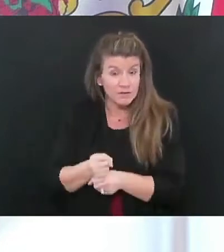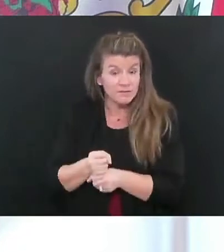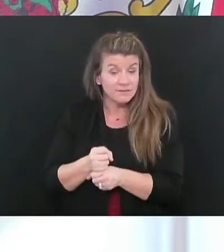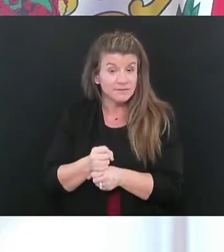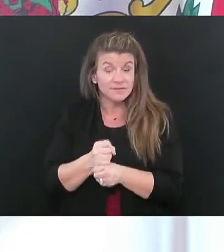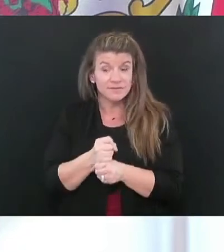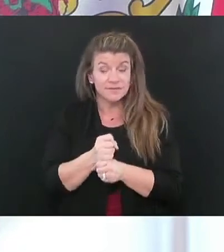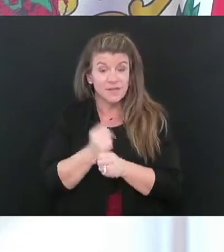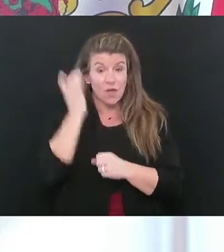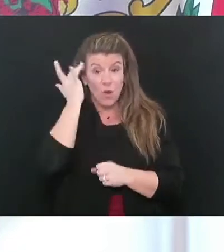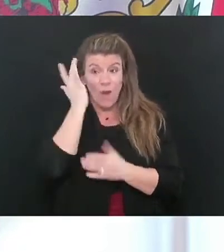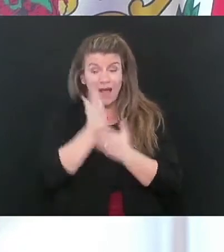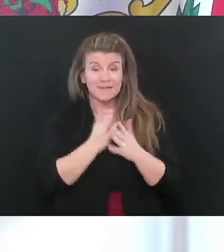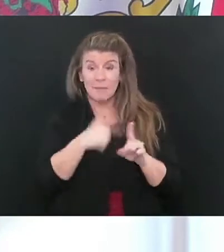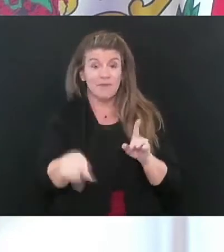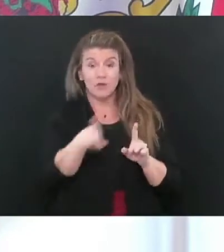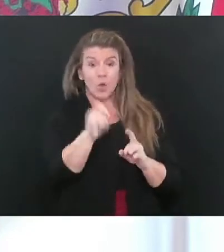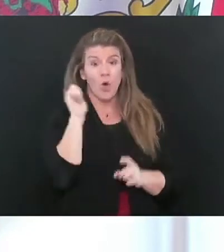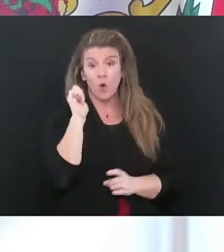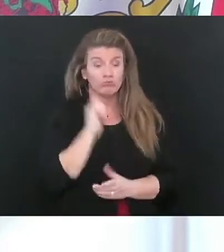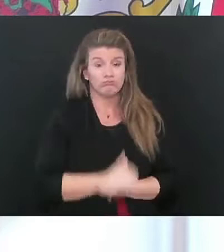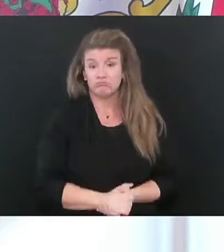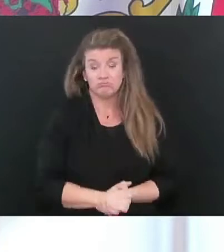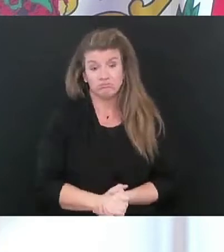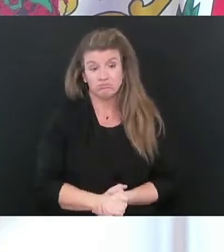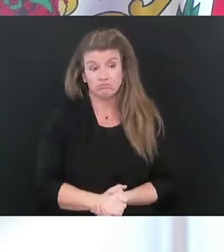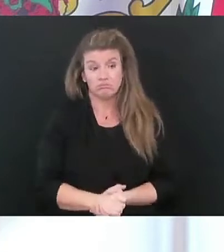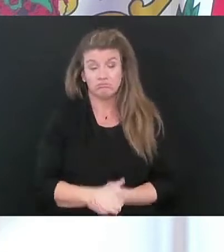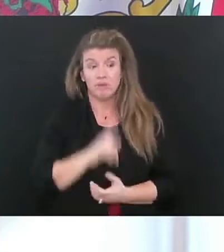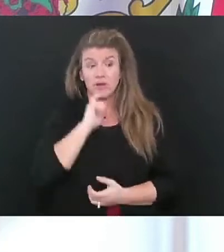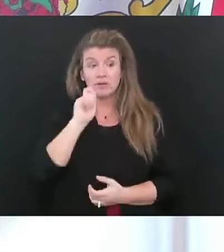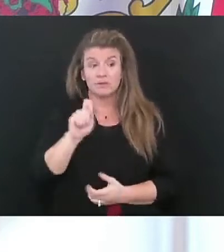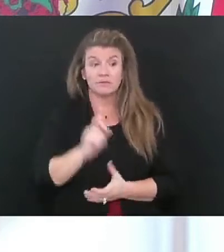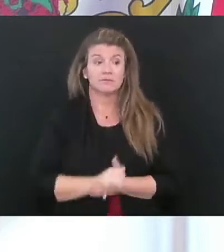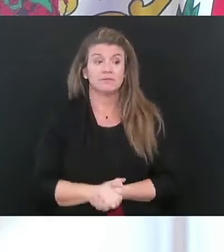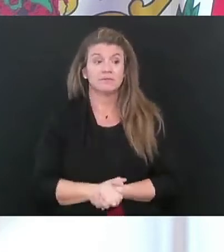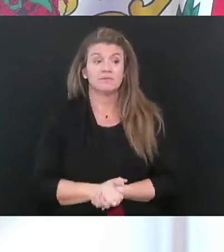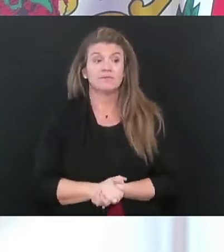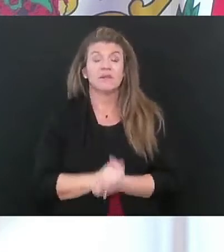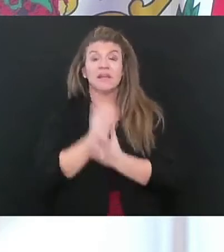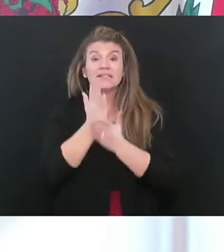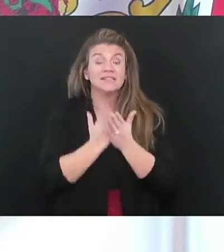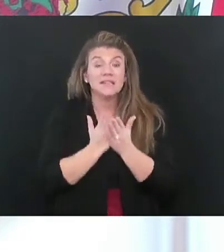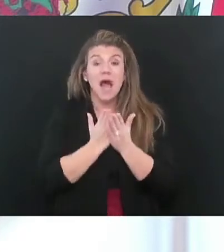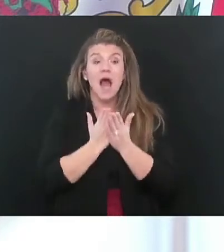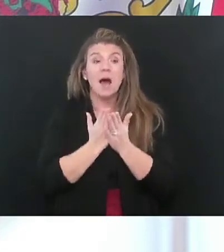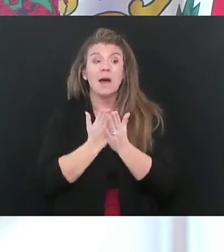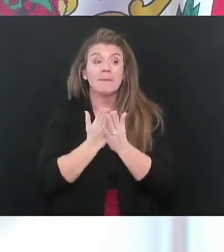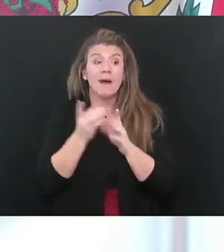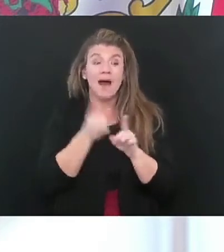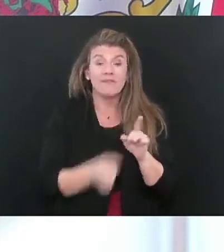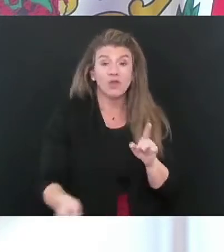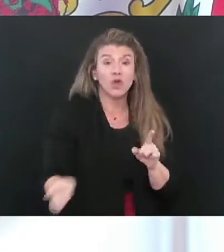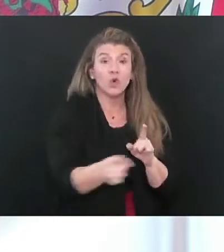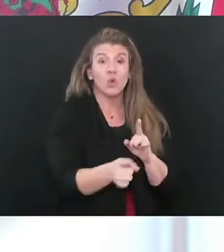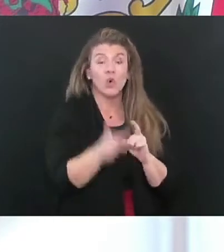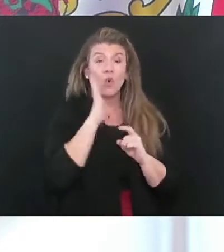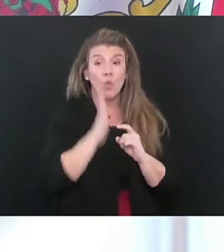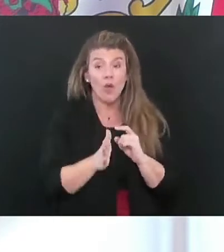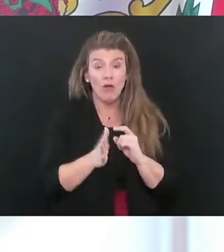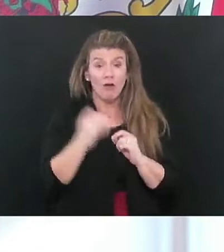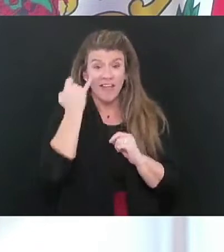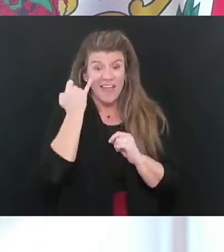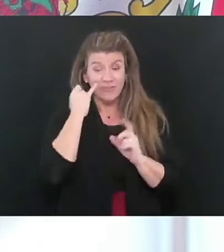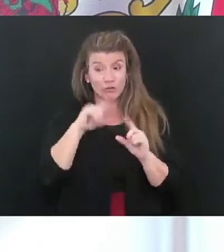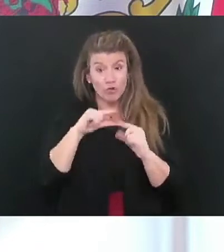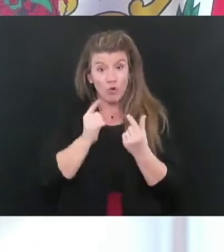because some of you won't. That's all there is to it. Some of you will end up, if there's a group